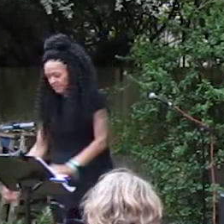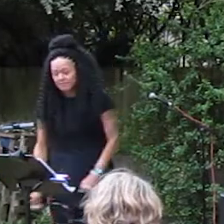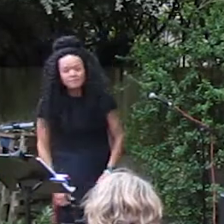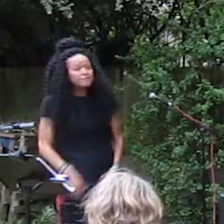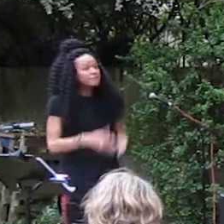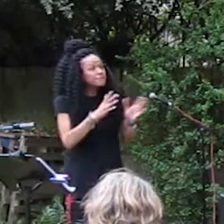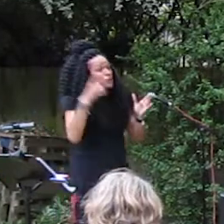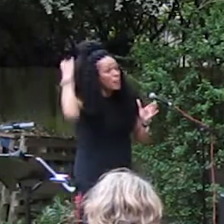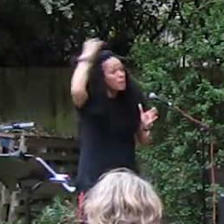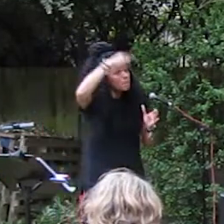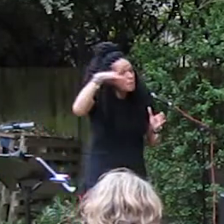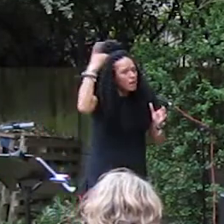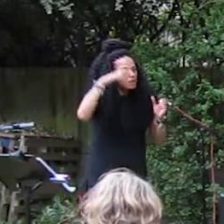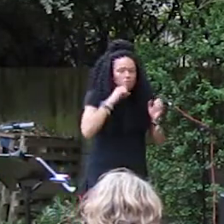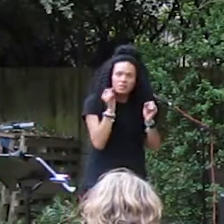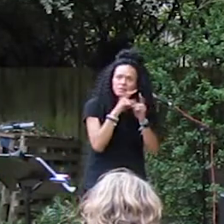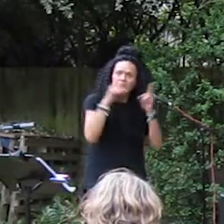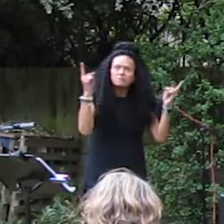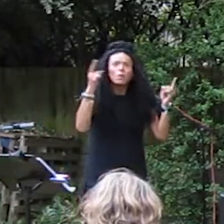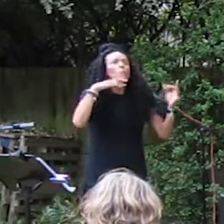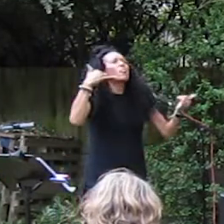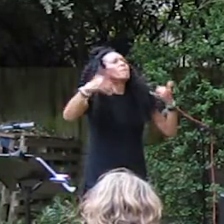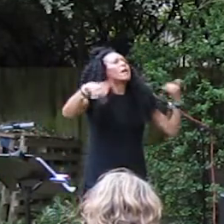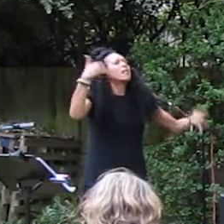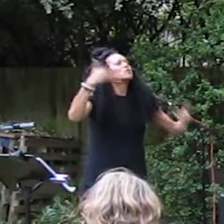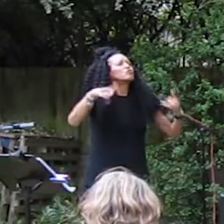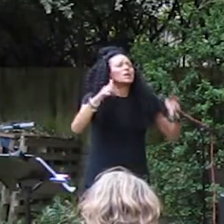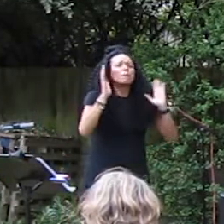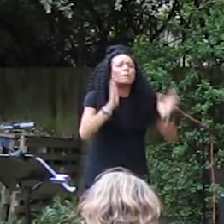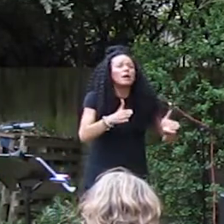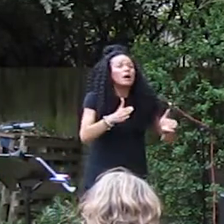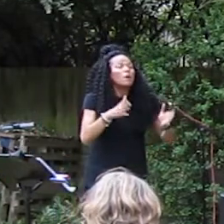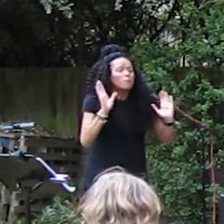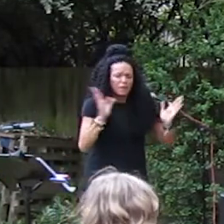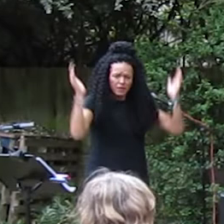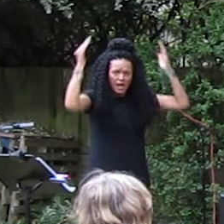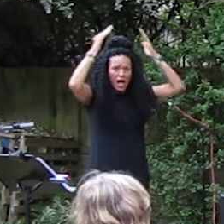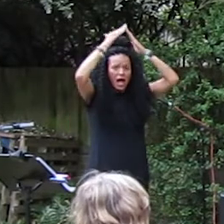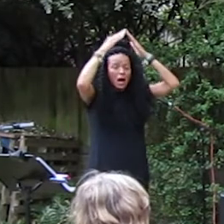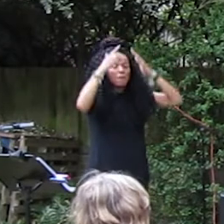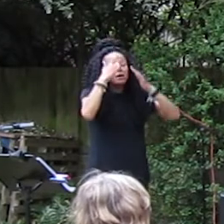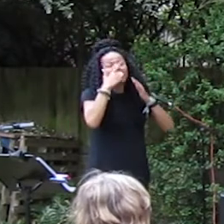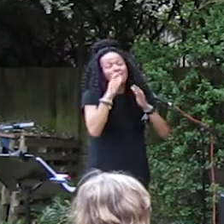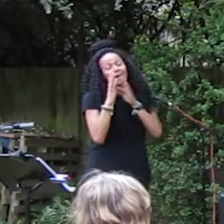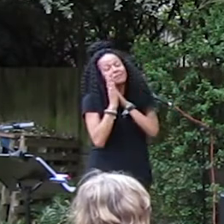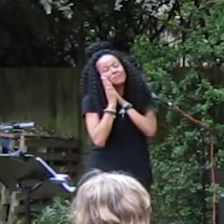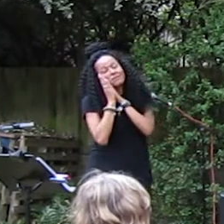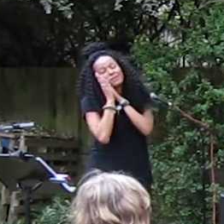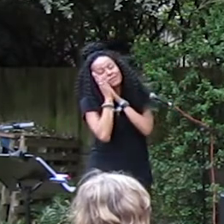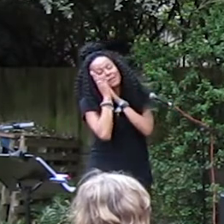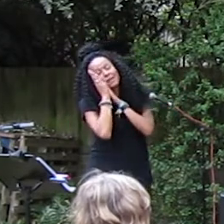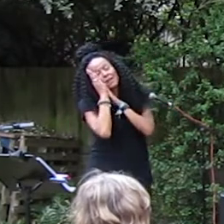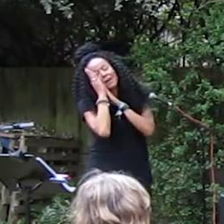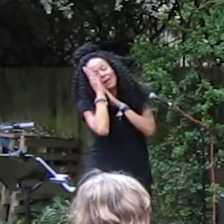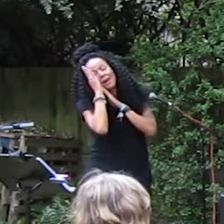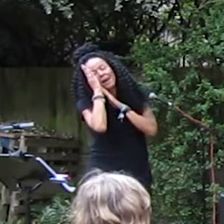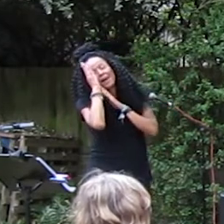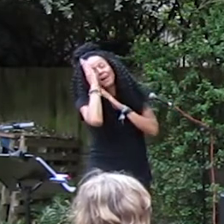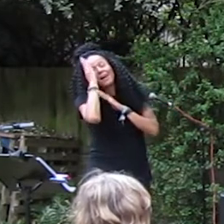Mark, mark, must arise when the matins ring. The abbot may sleep to